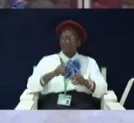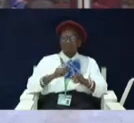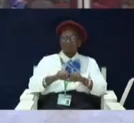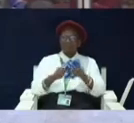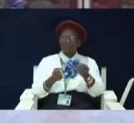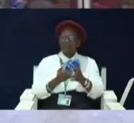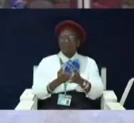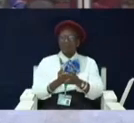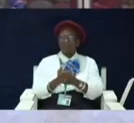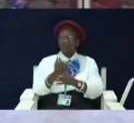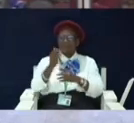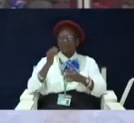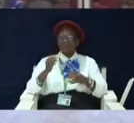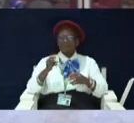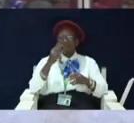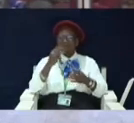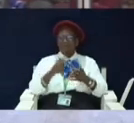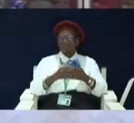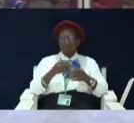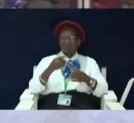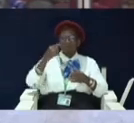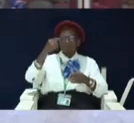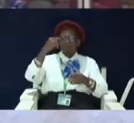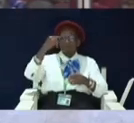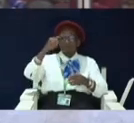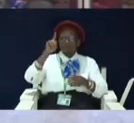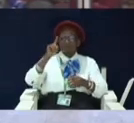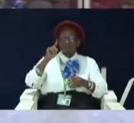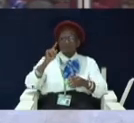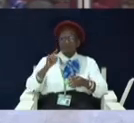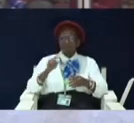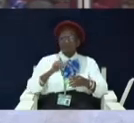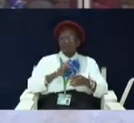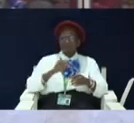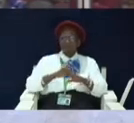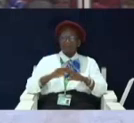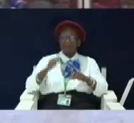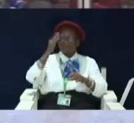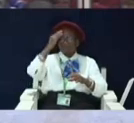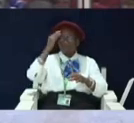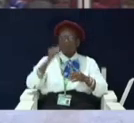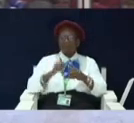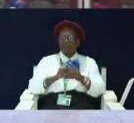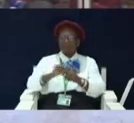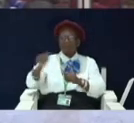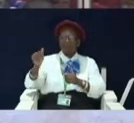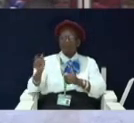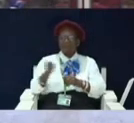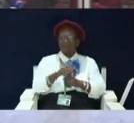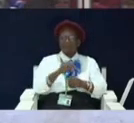Well, I don't know how far you want to go